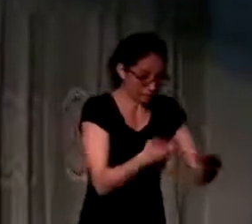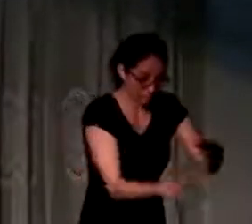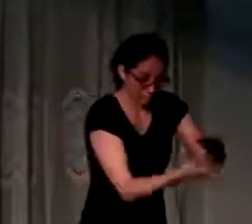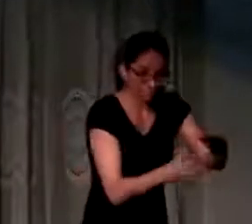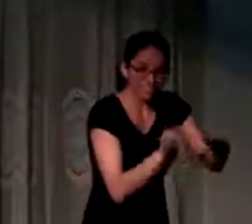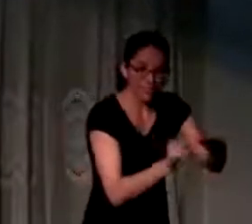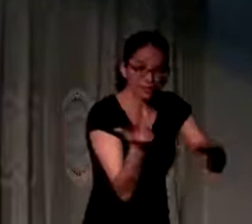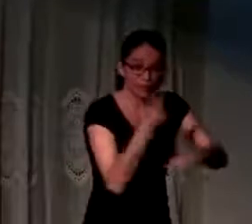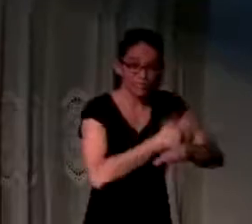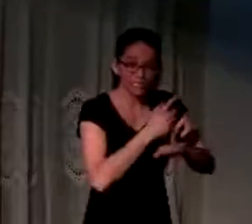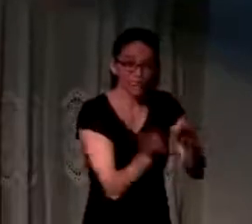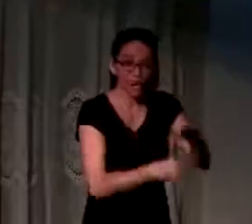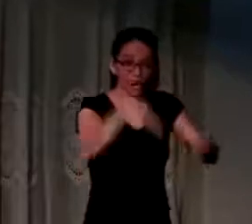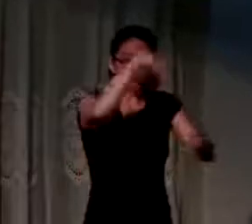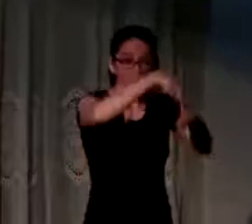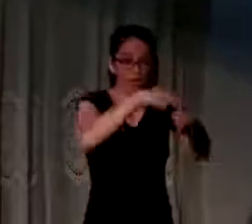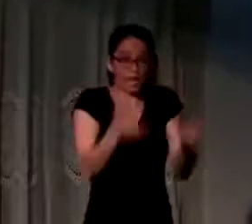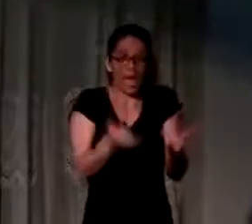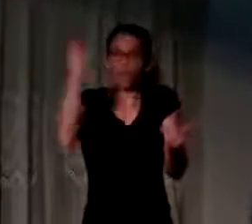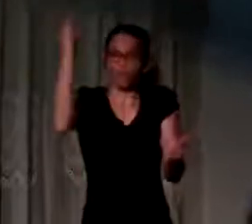There is a major difference there.